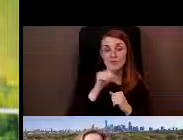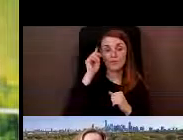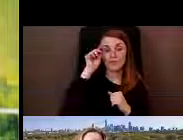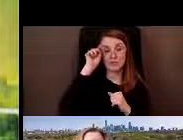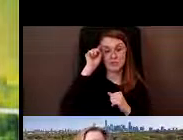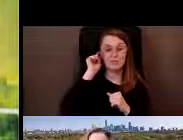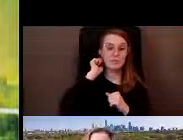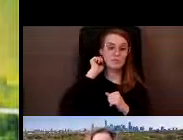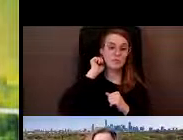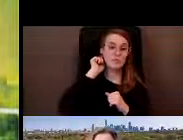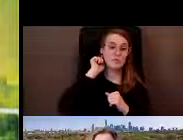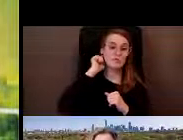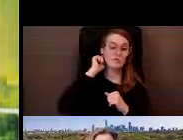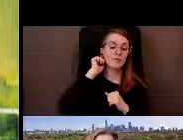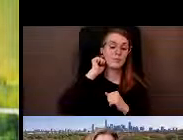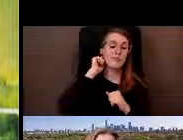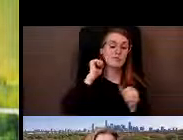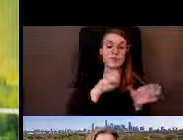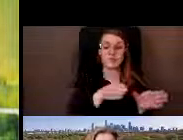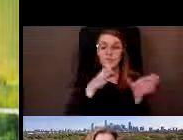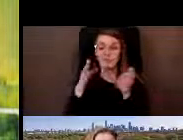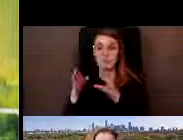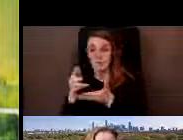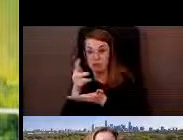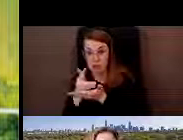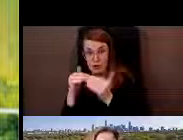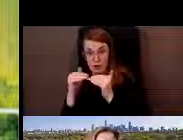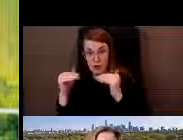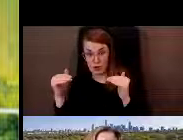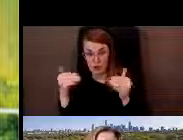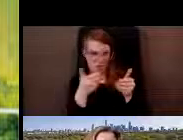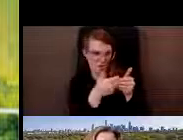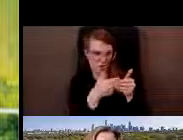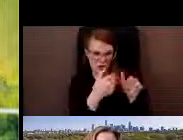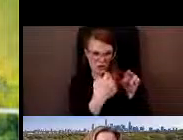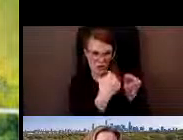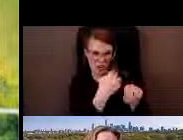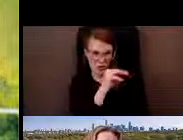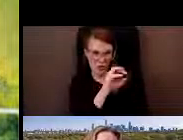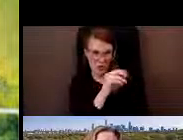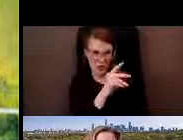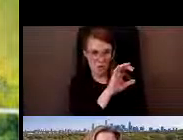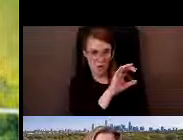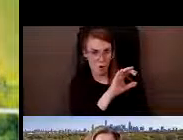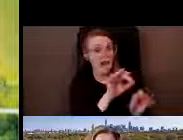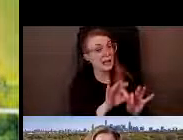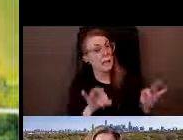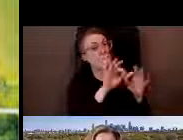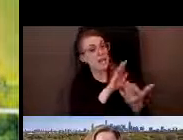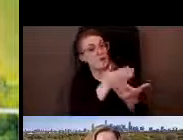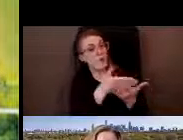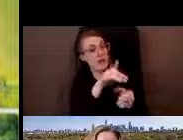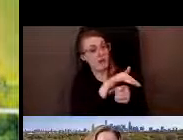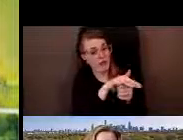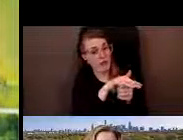And in this concept, the parking garage near Mopac becomes a major arrival point, and the polo field lawn is restored for